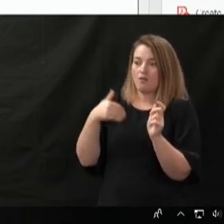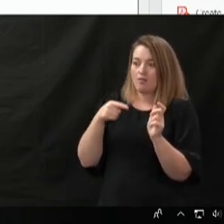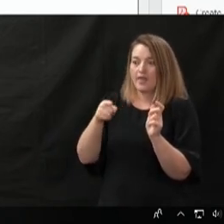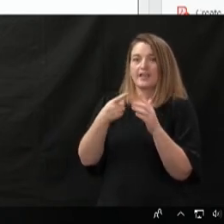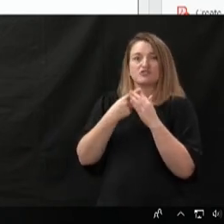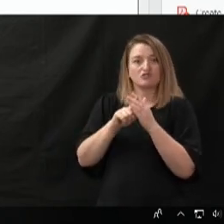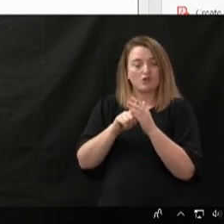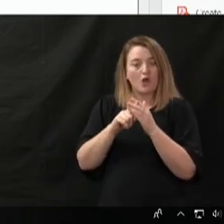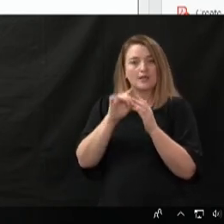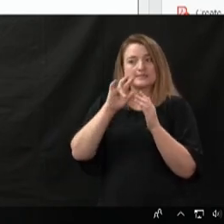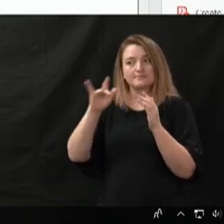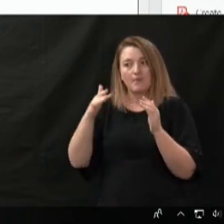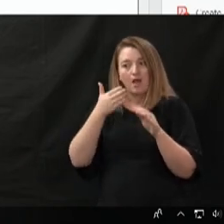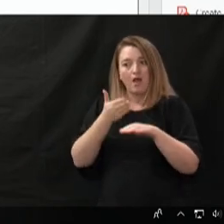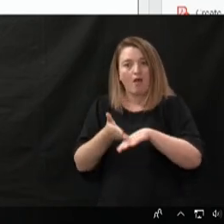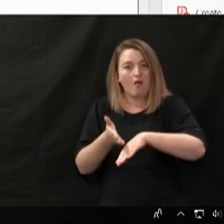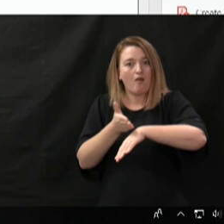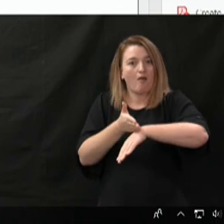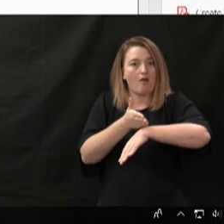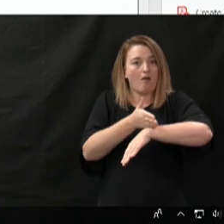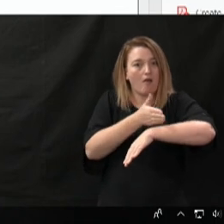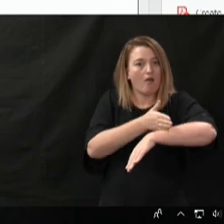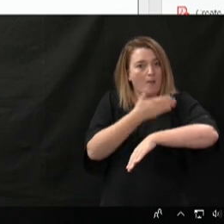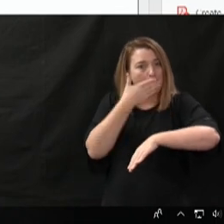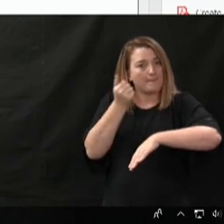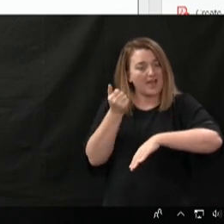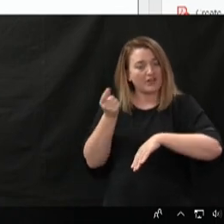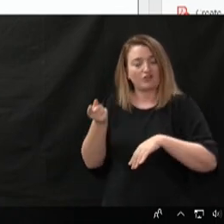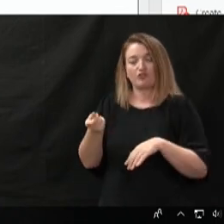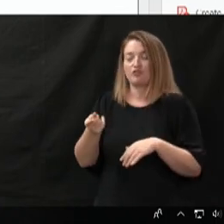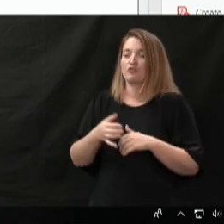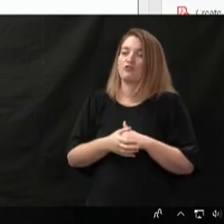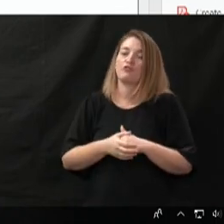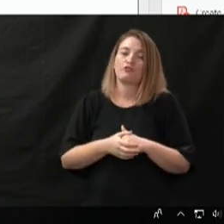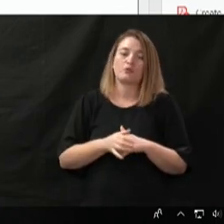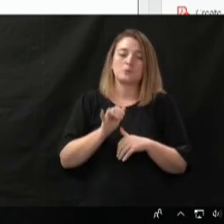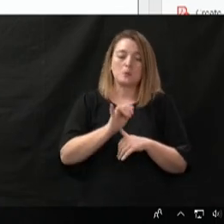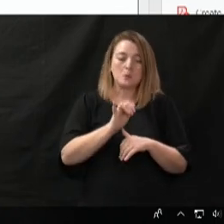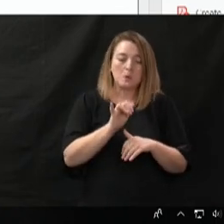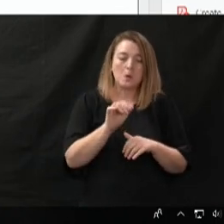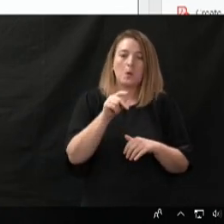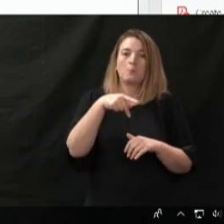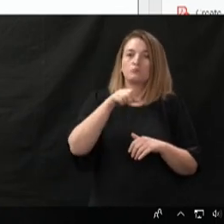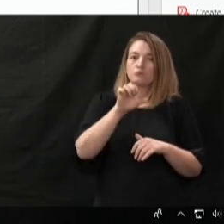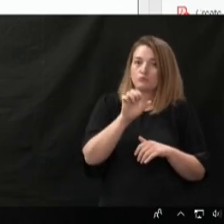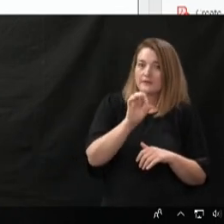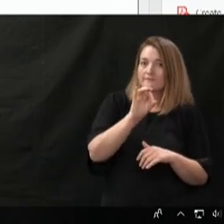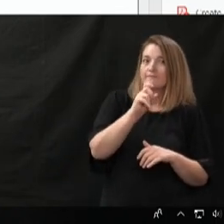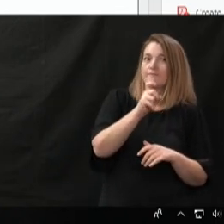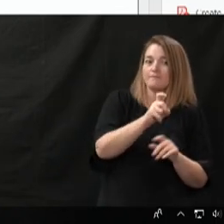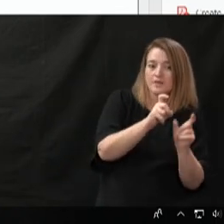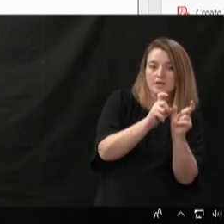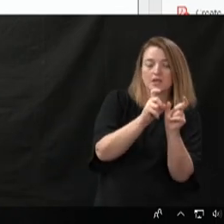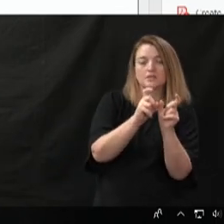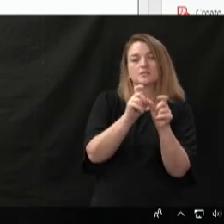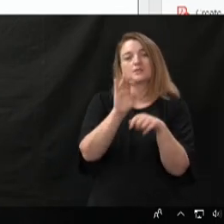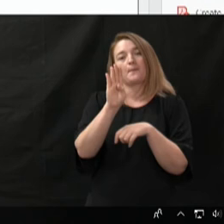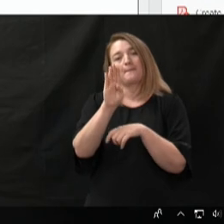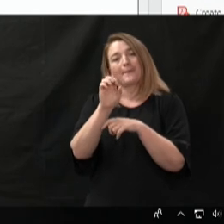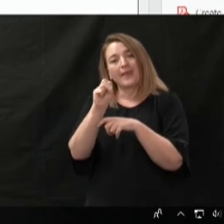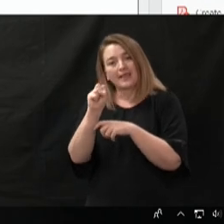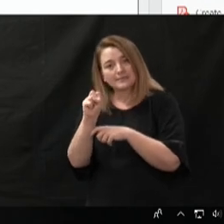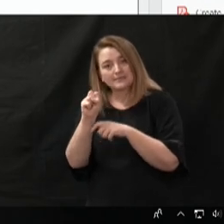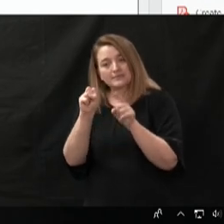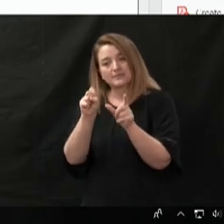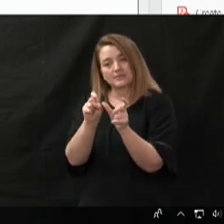certain understanding of what words meant if they understand what the prefixes and suffixes and bases and roots meant